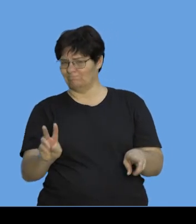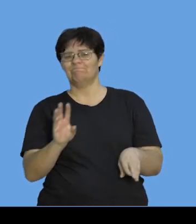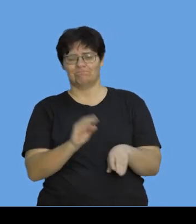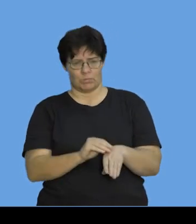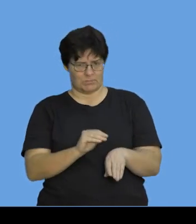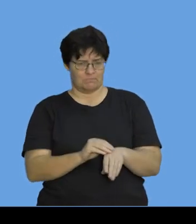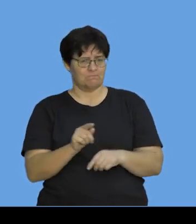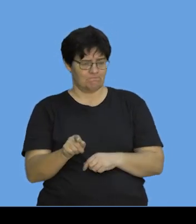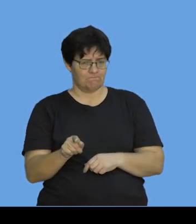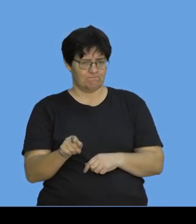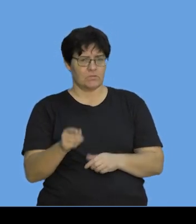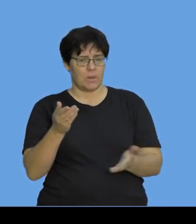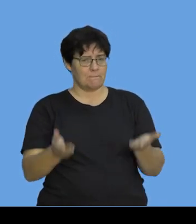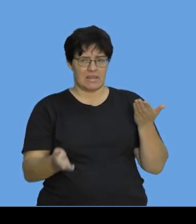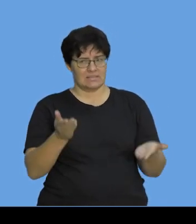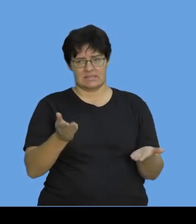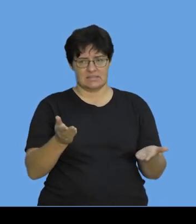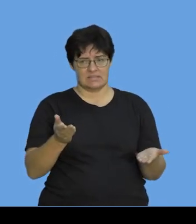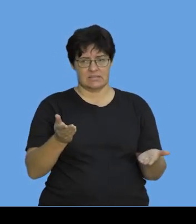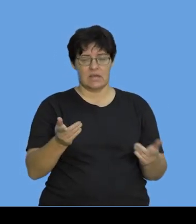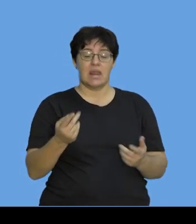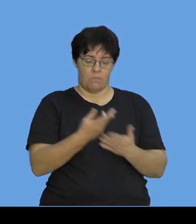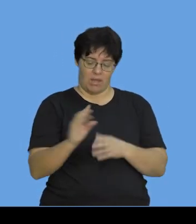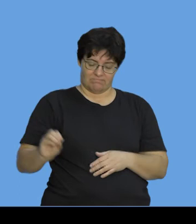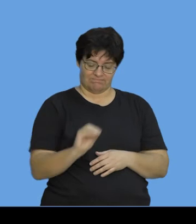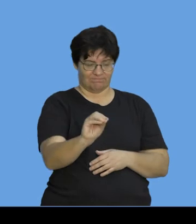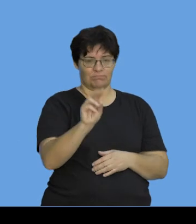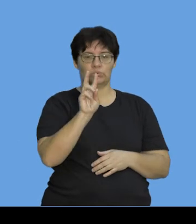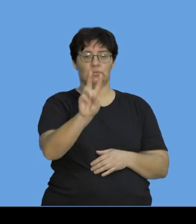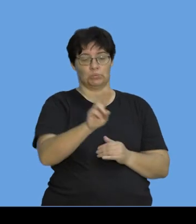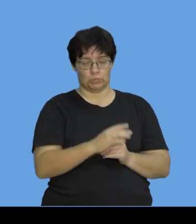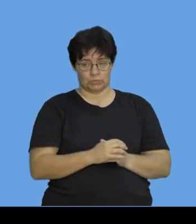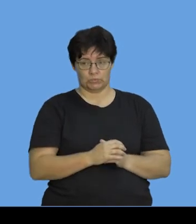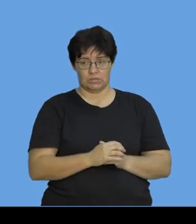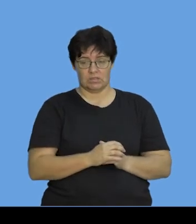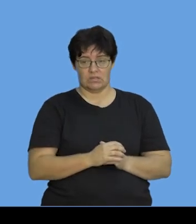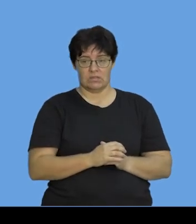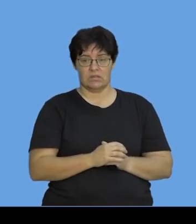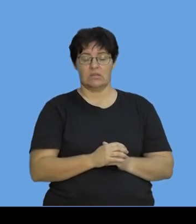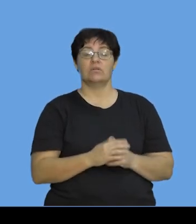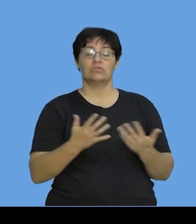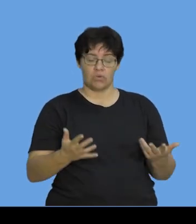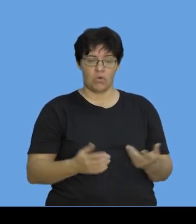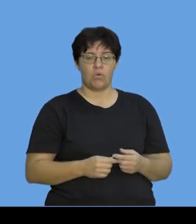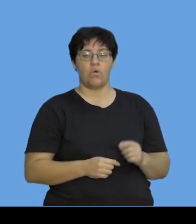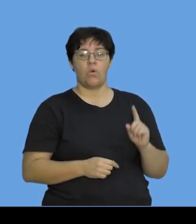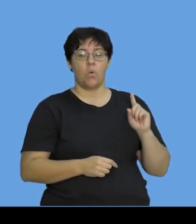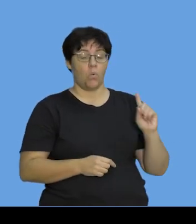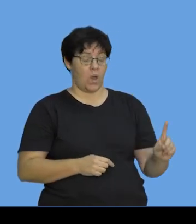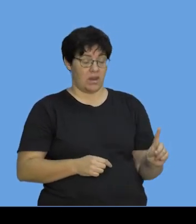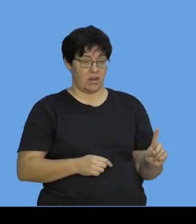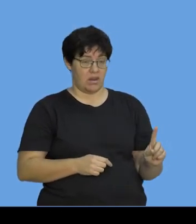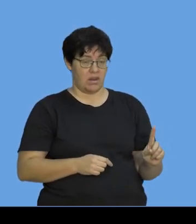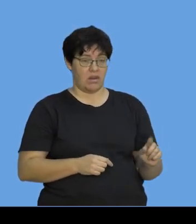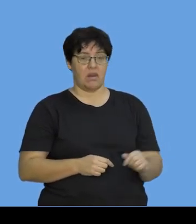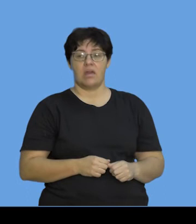balancing, then this will be 2. So the stoichiometric ratio in which they react is 1 methanol is to 2 hydrogen is to